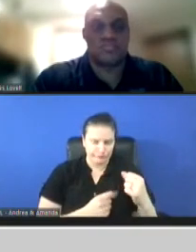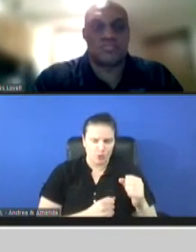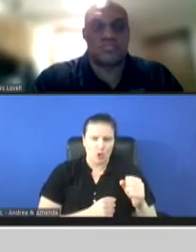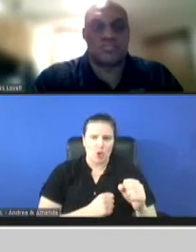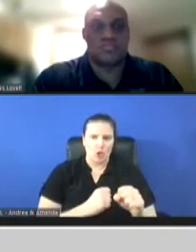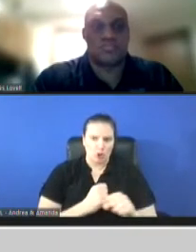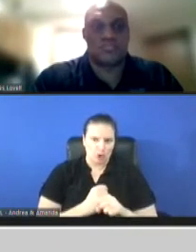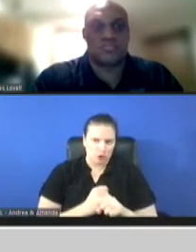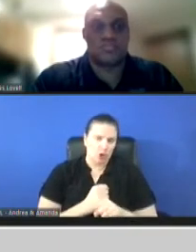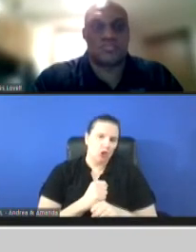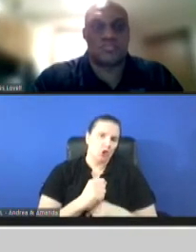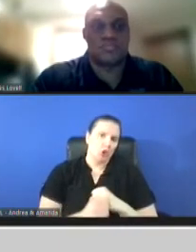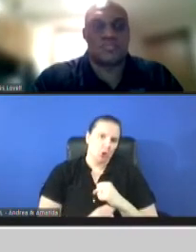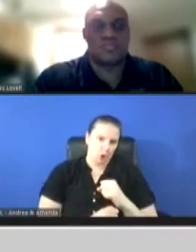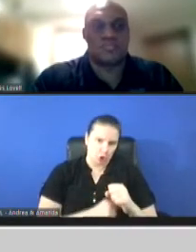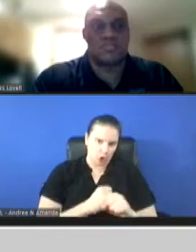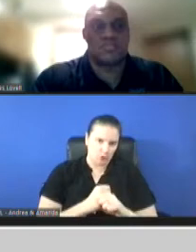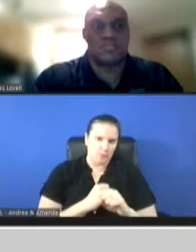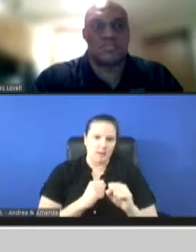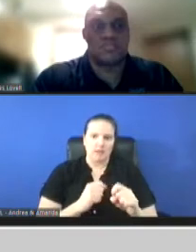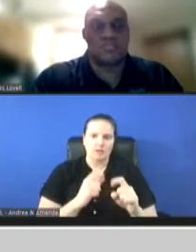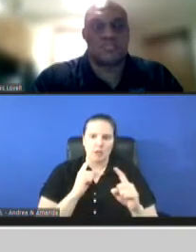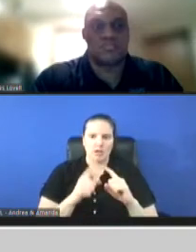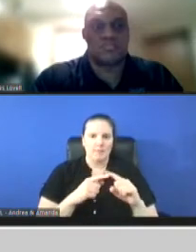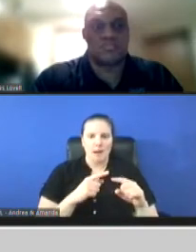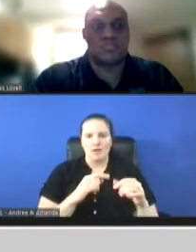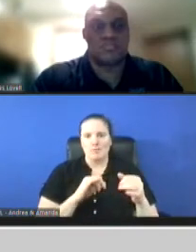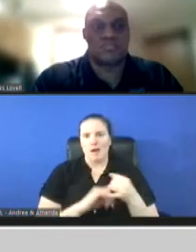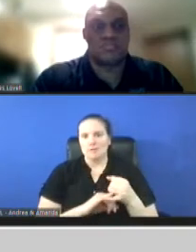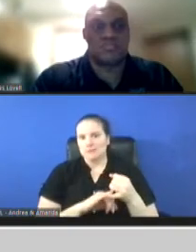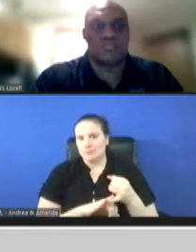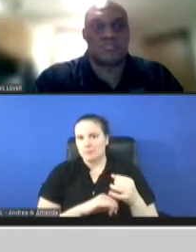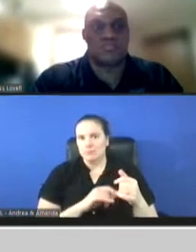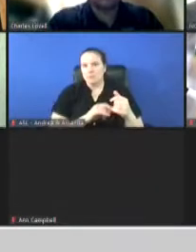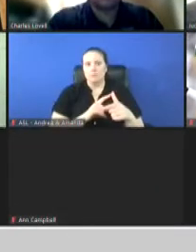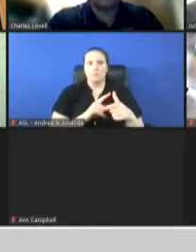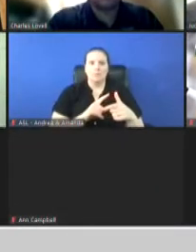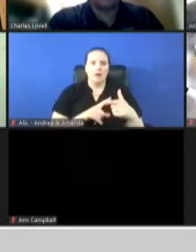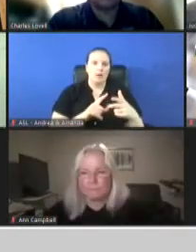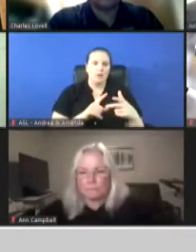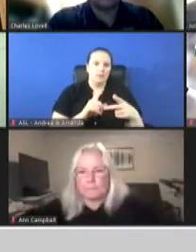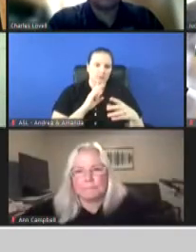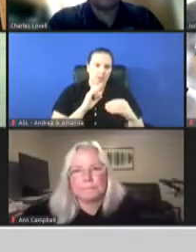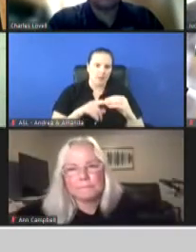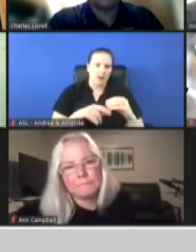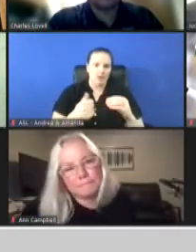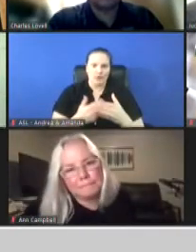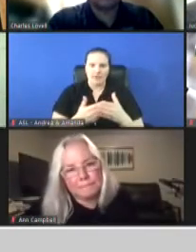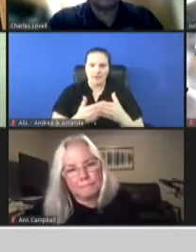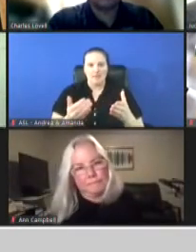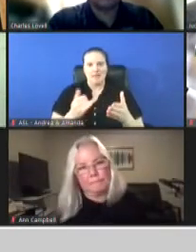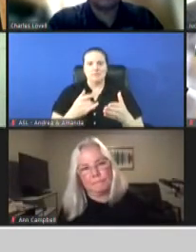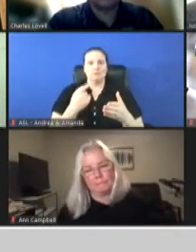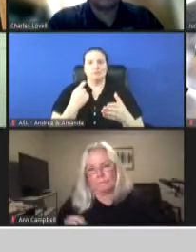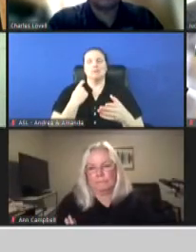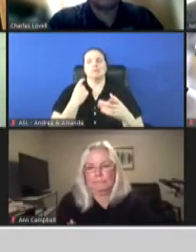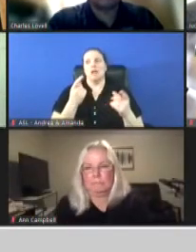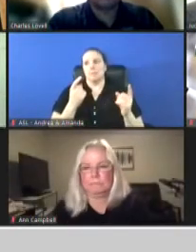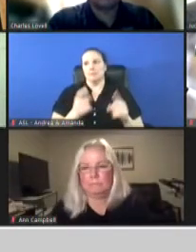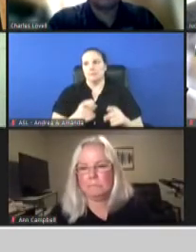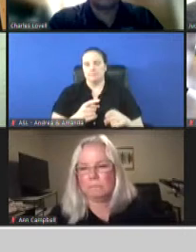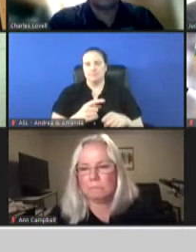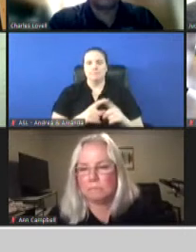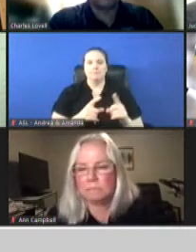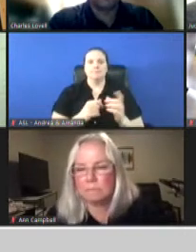years and years. We can talk about possums. We can talk about other things. This is the latest iteration. And if